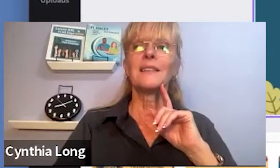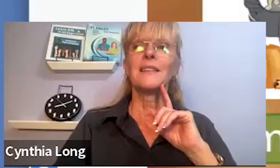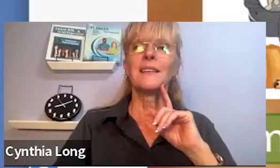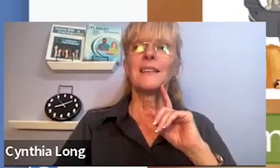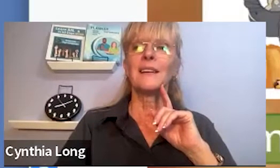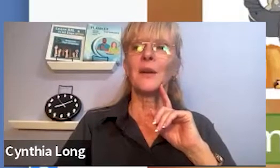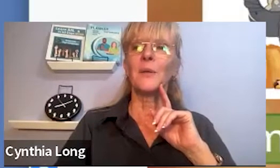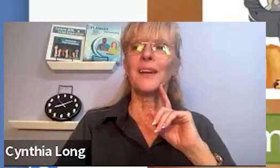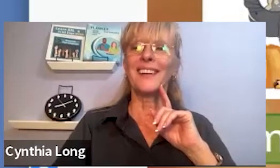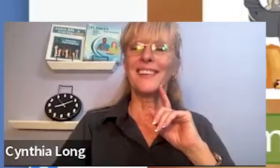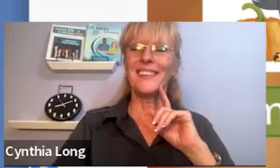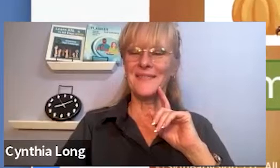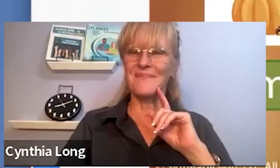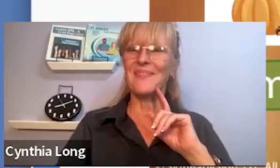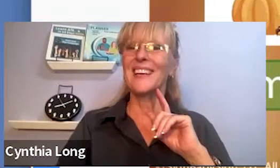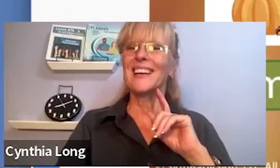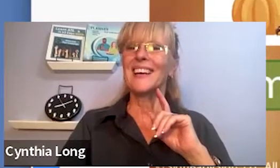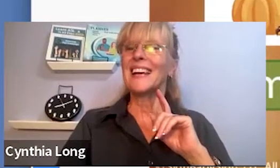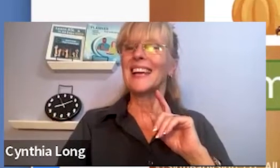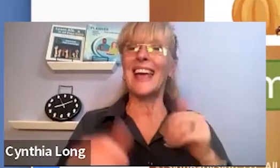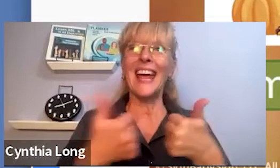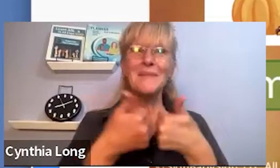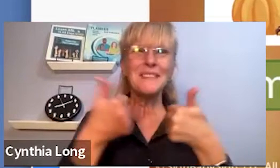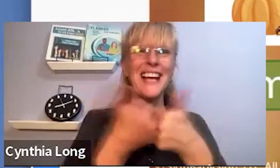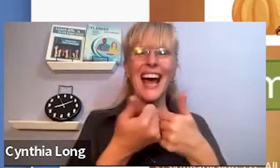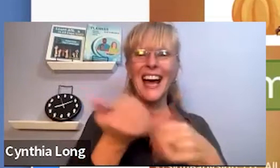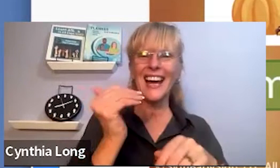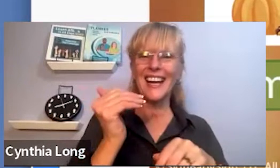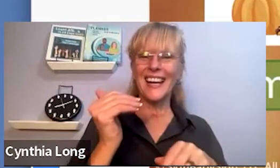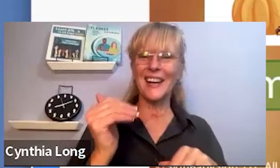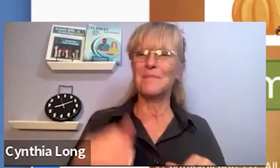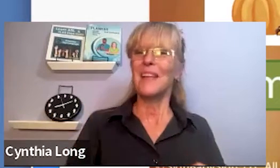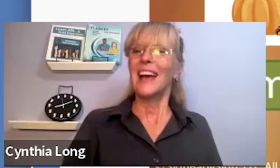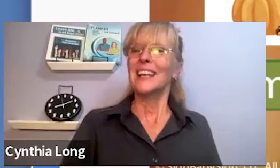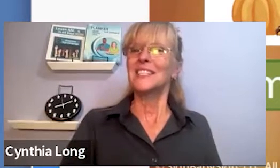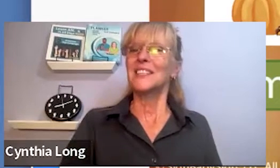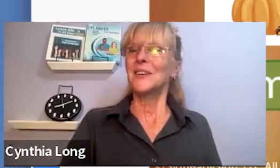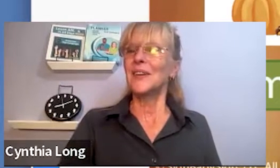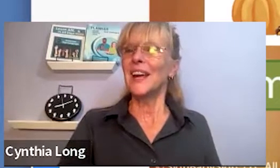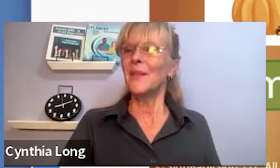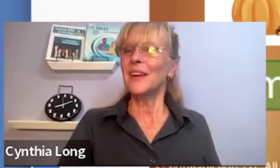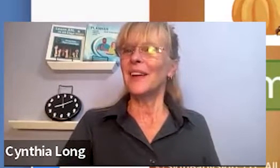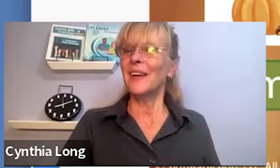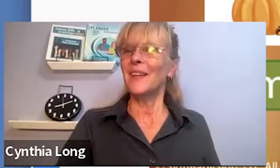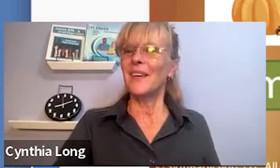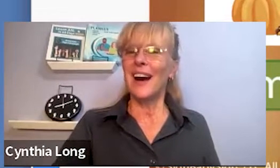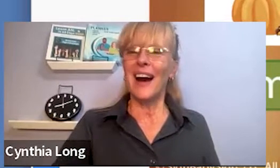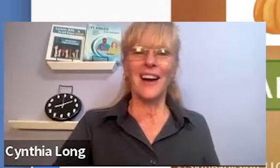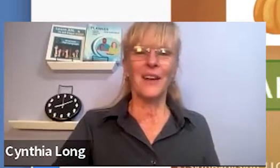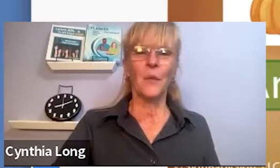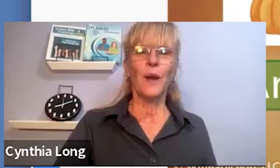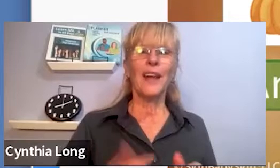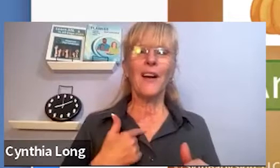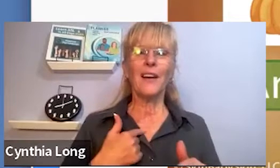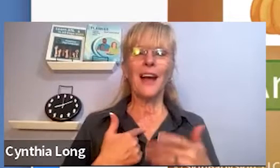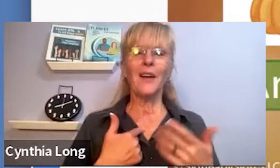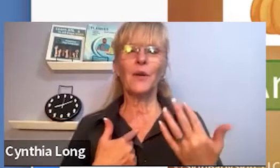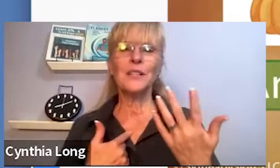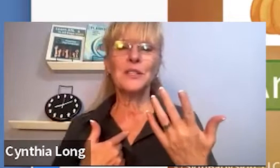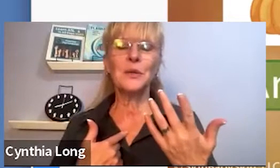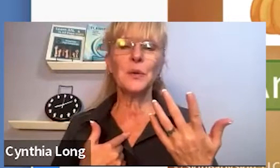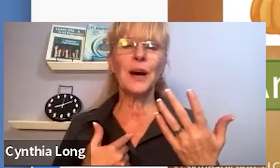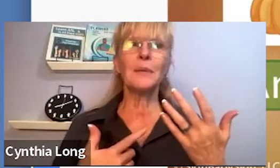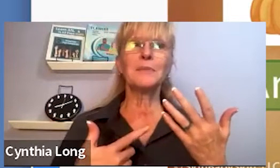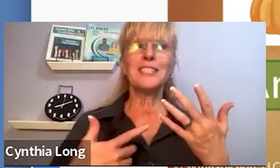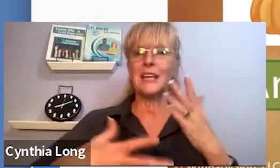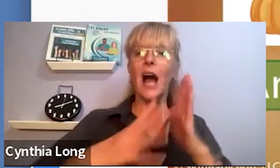and here we go. Game time. So here we go. All right, we are now